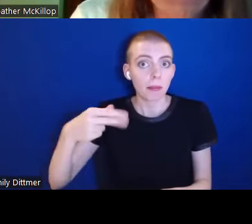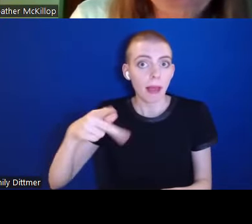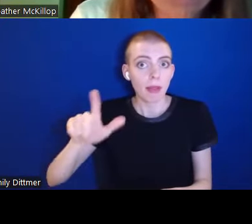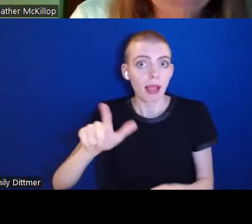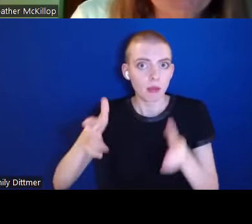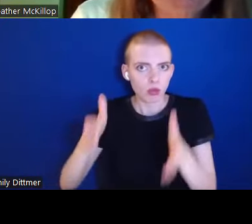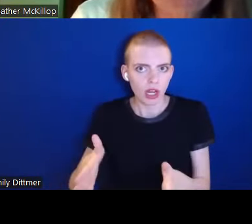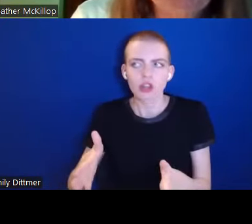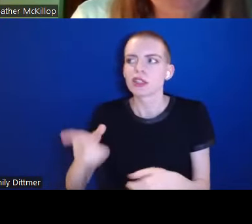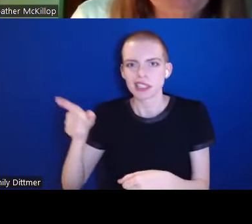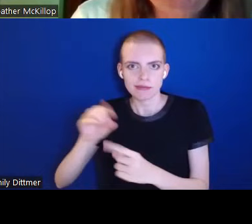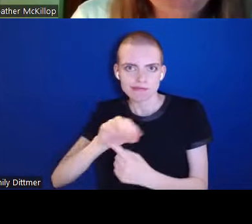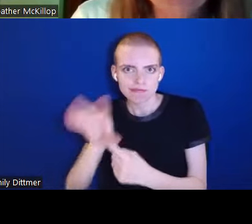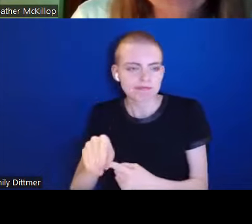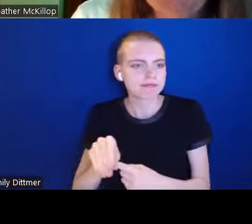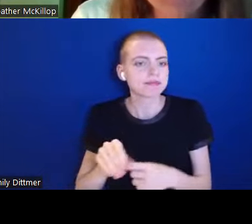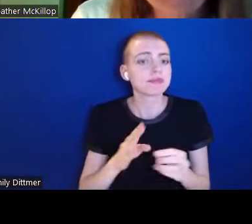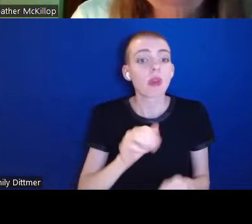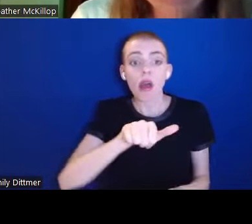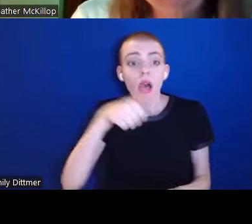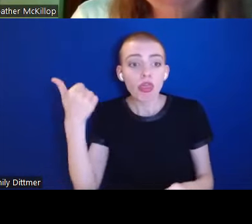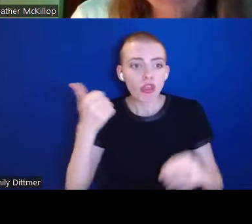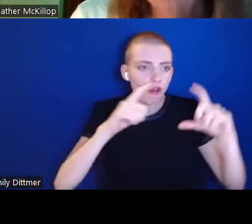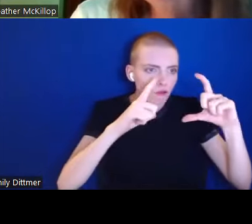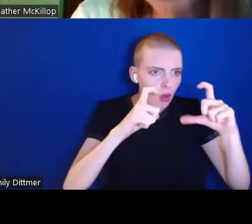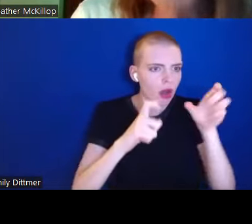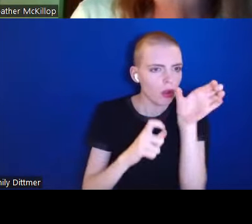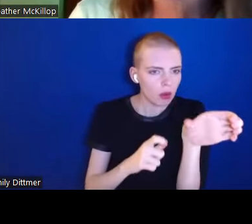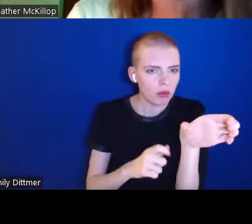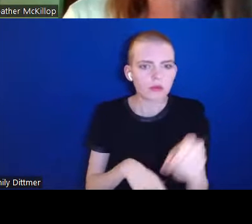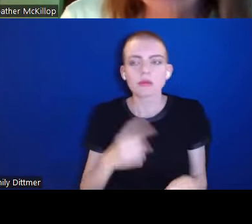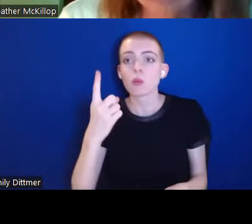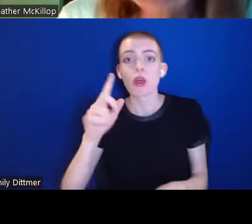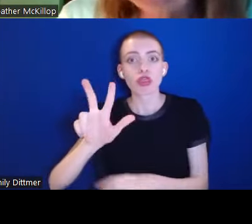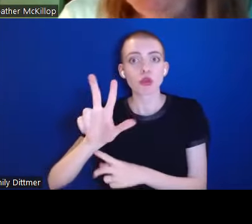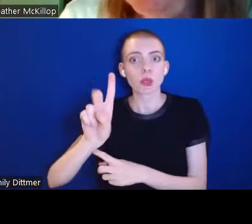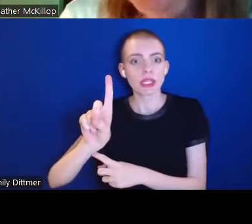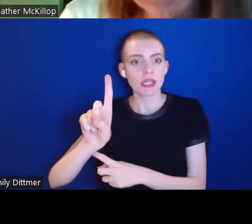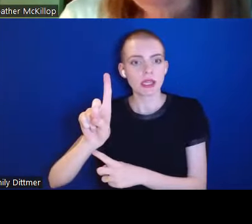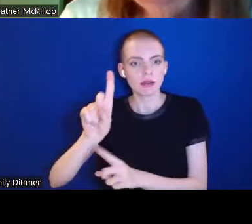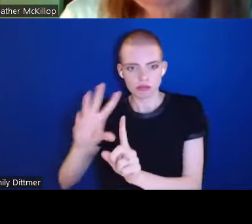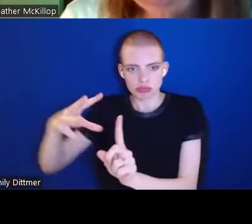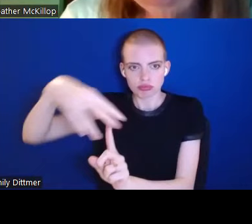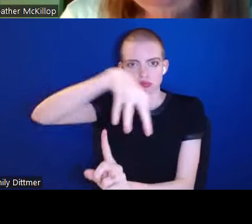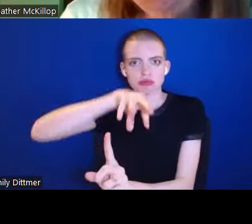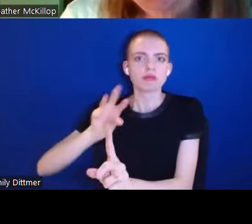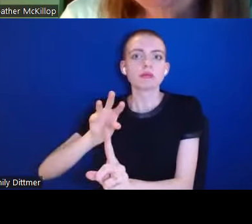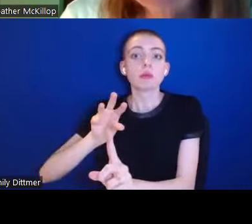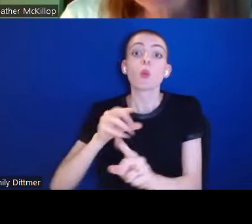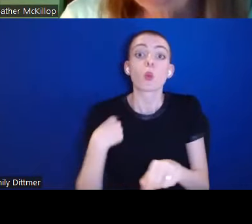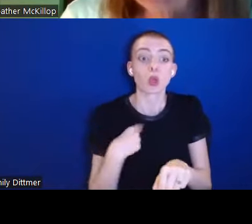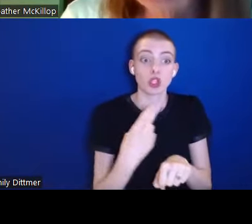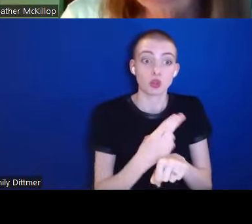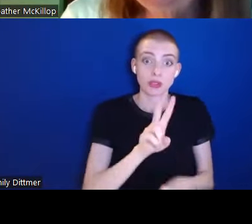And here's another photo, here's the map, and here's a 3D GIS based on our 2D